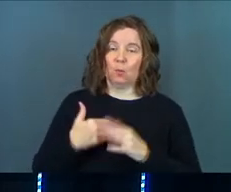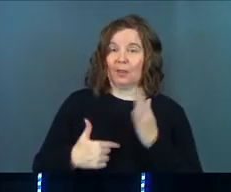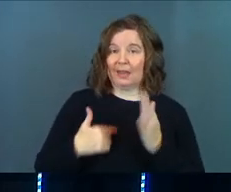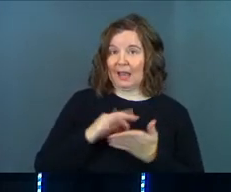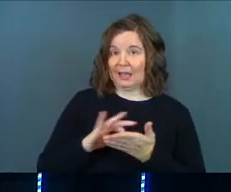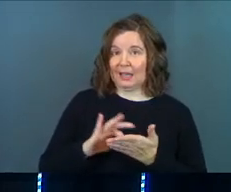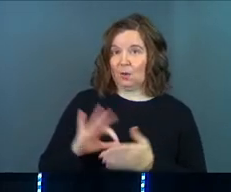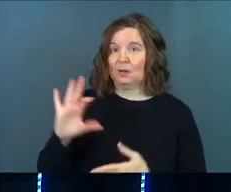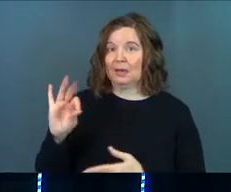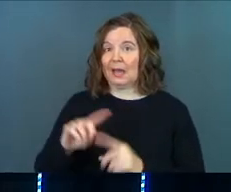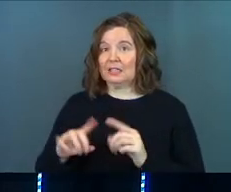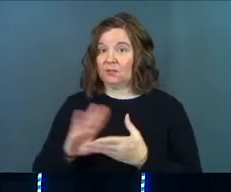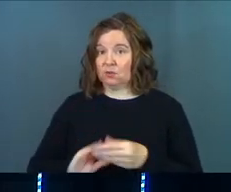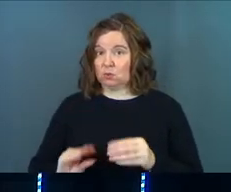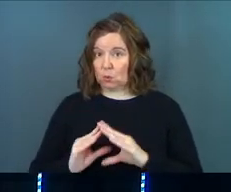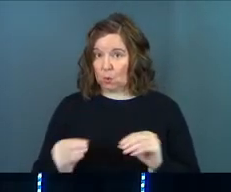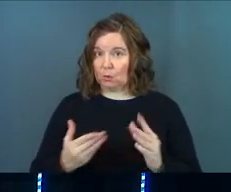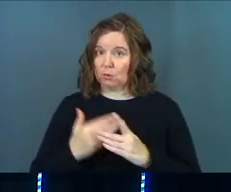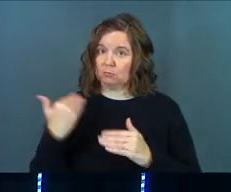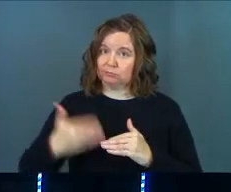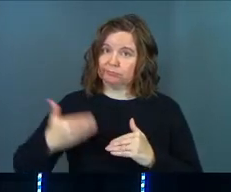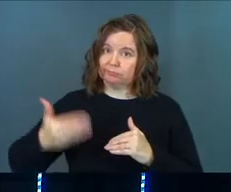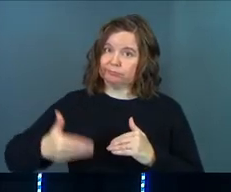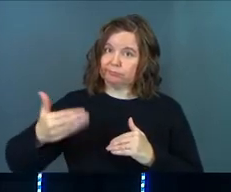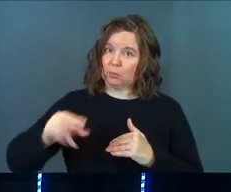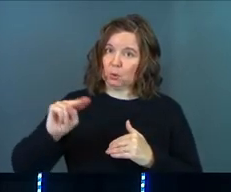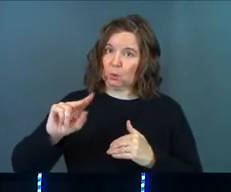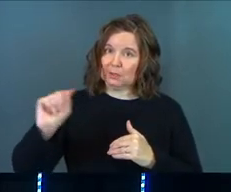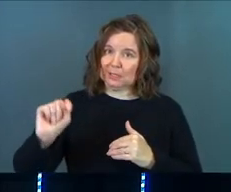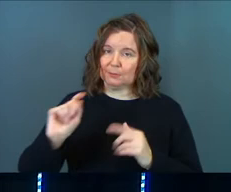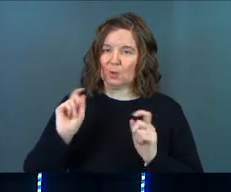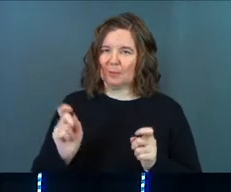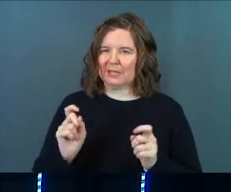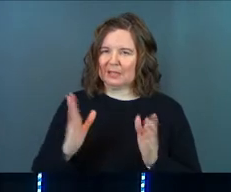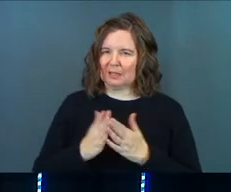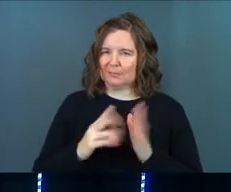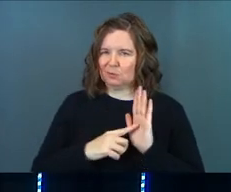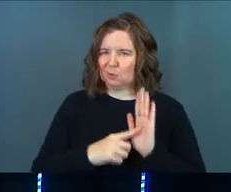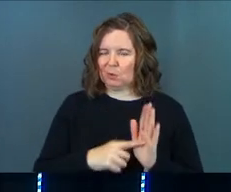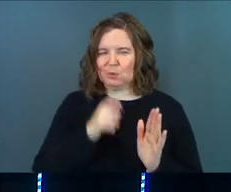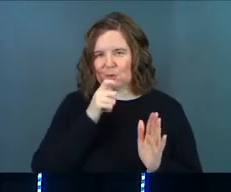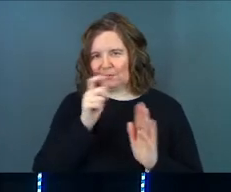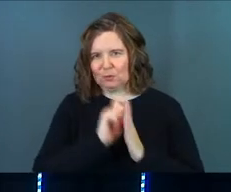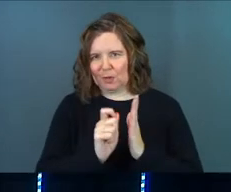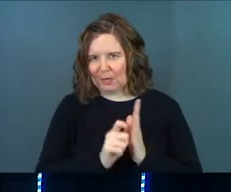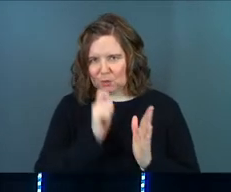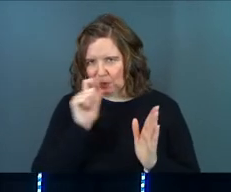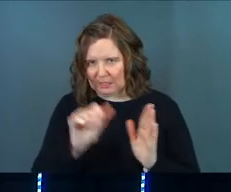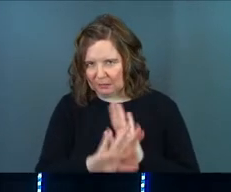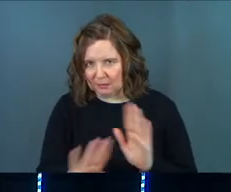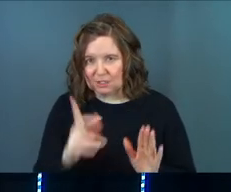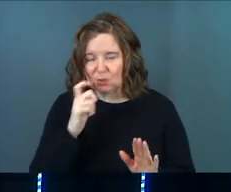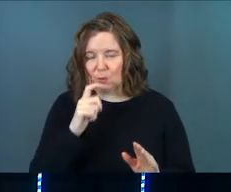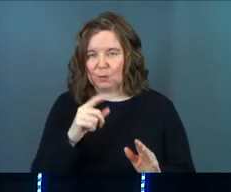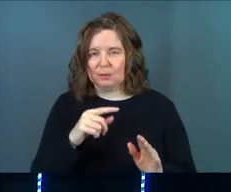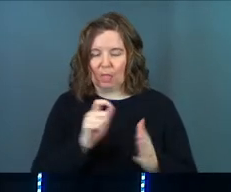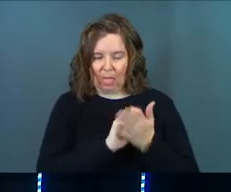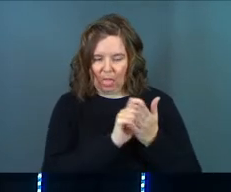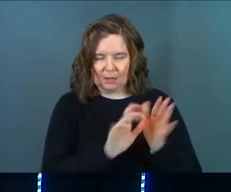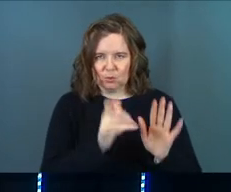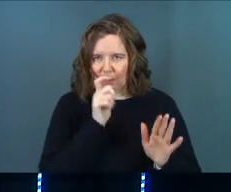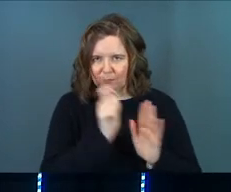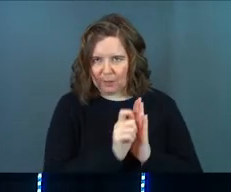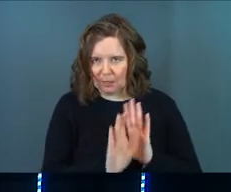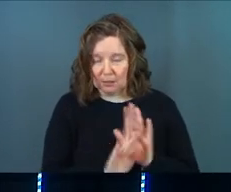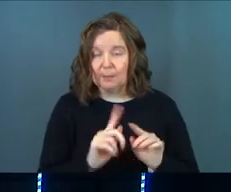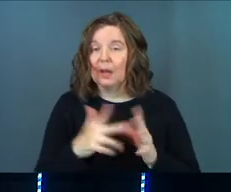ones that I counted, nine different stories throughout the New Testament. So I'm going to give you a tiny slide here. Not that you got to write all this down because you're going to kill yourselves. Don't